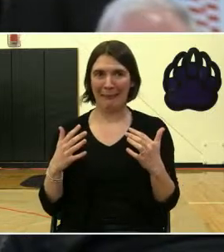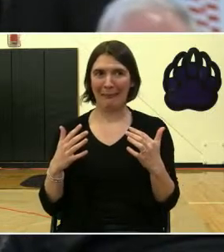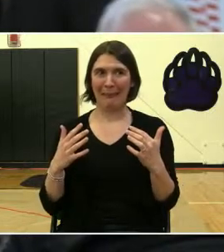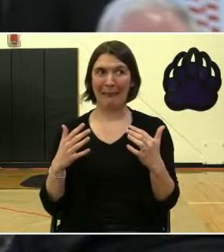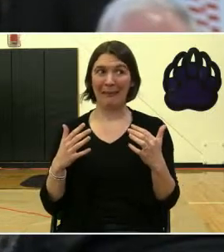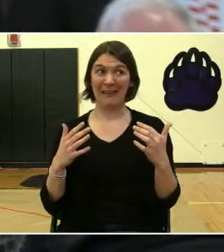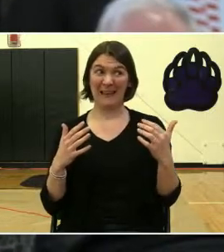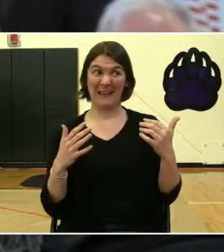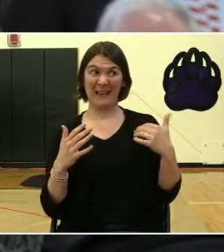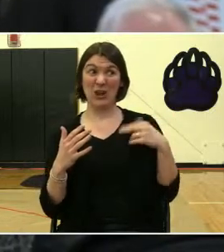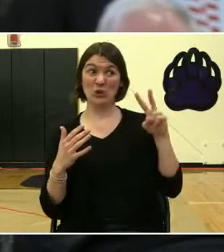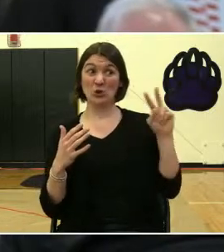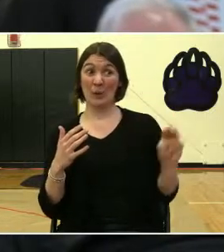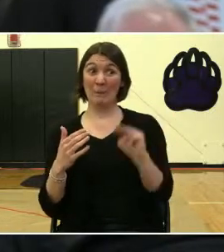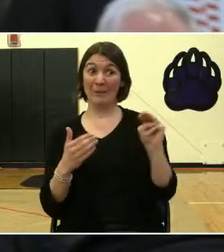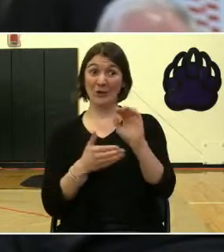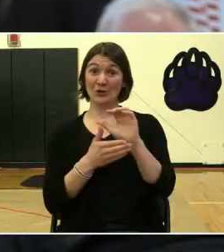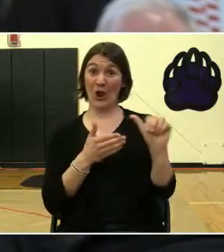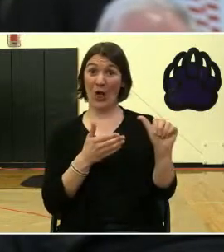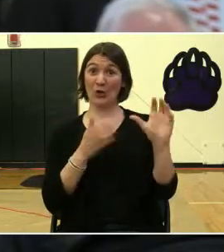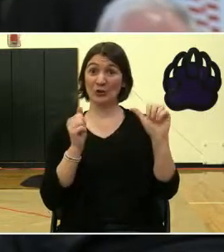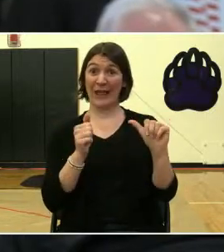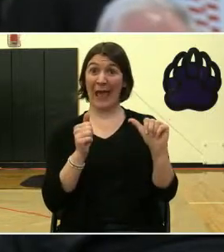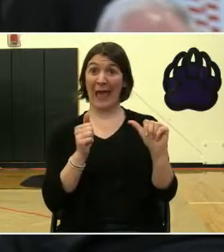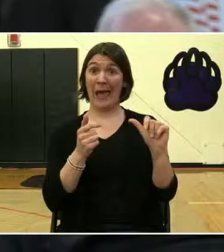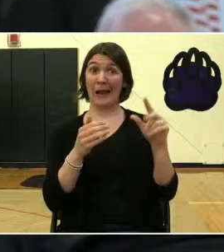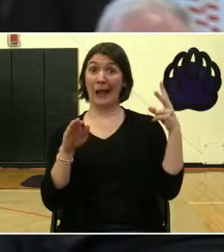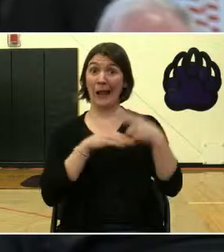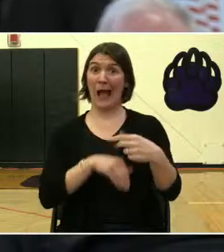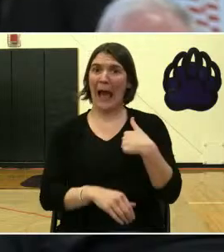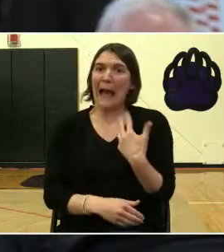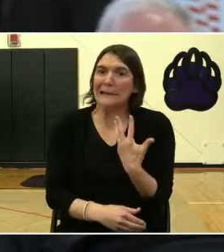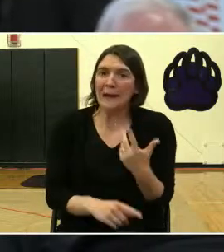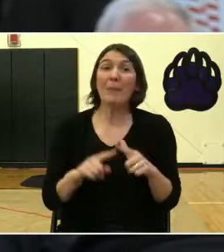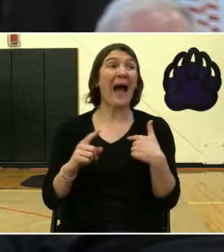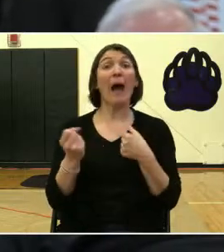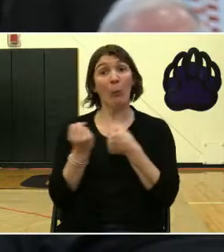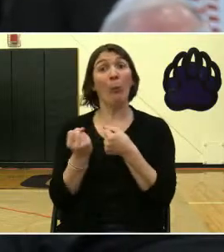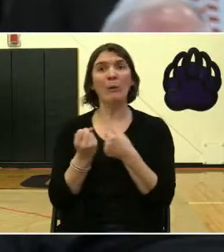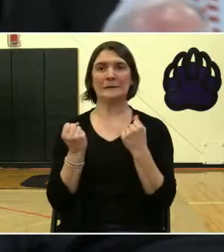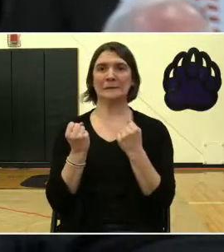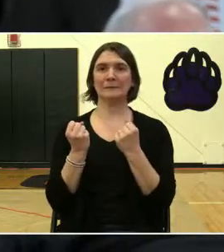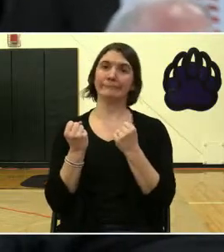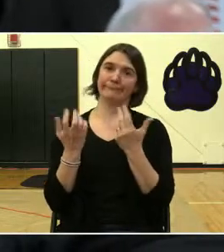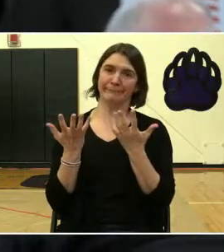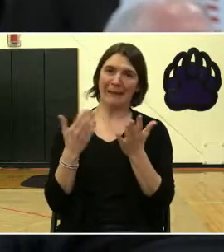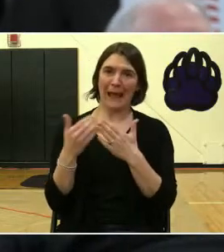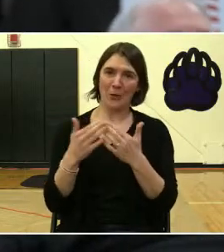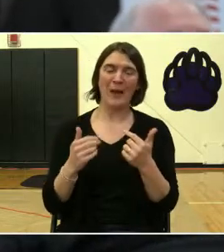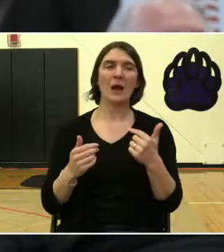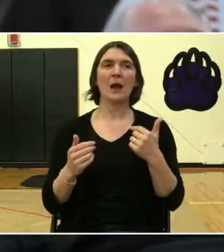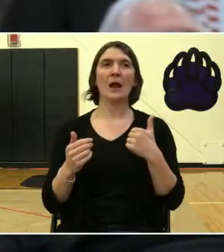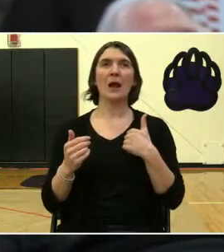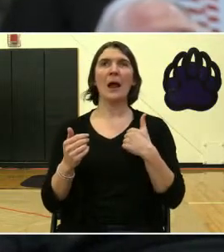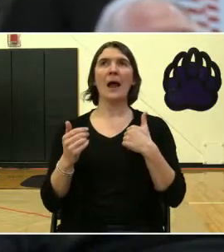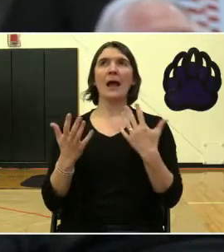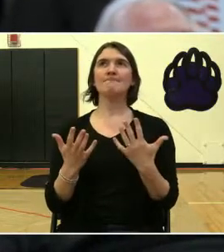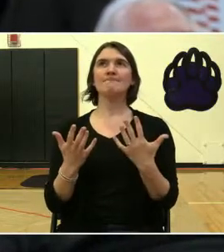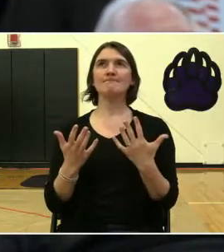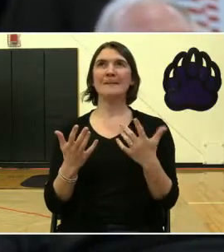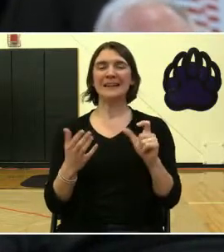discretionary $2 million that can be spared um but I I guess I want to